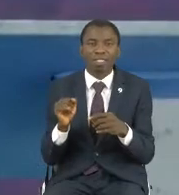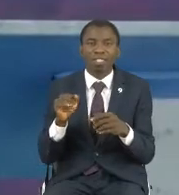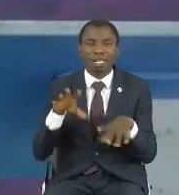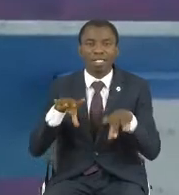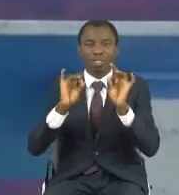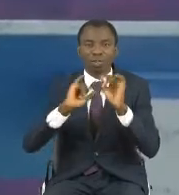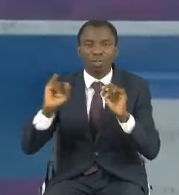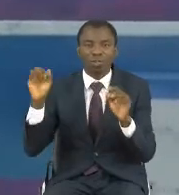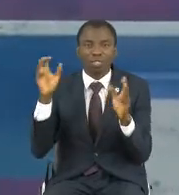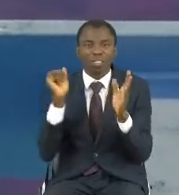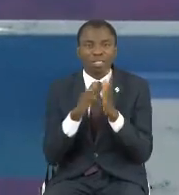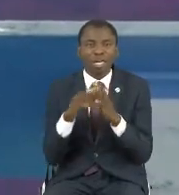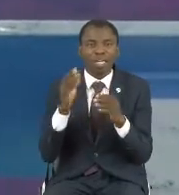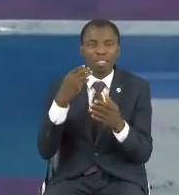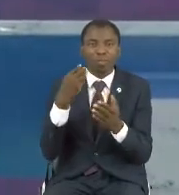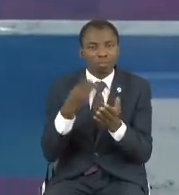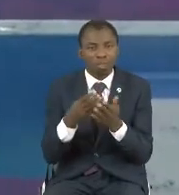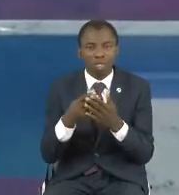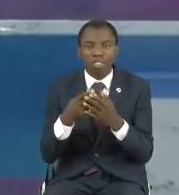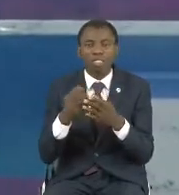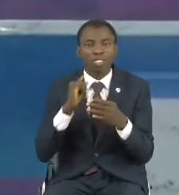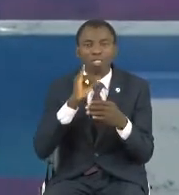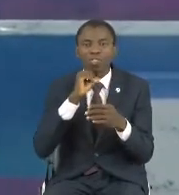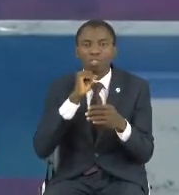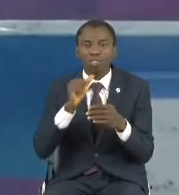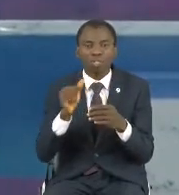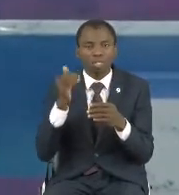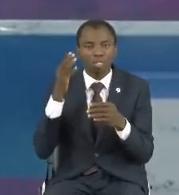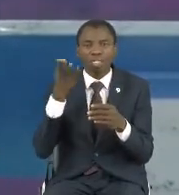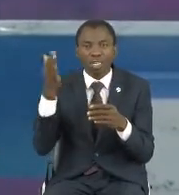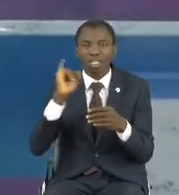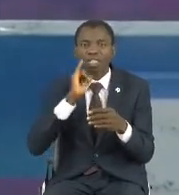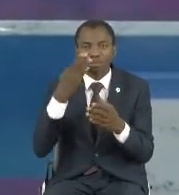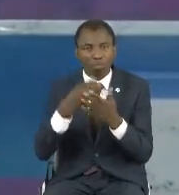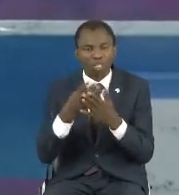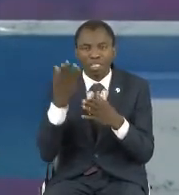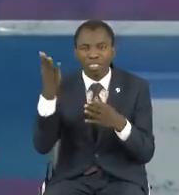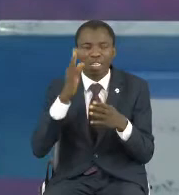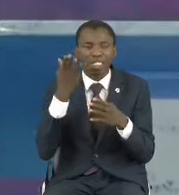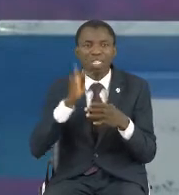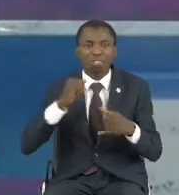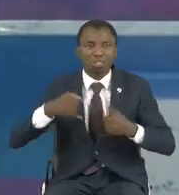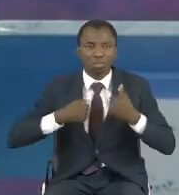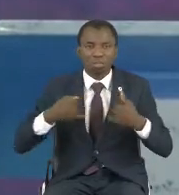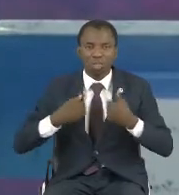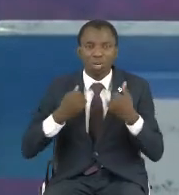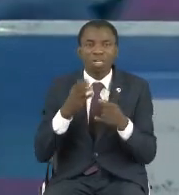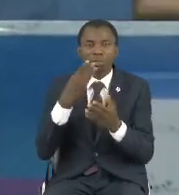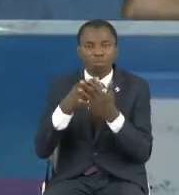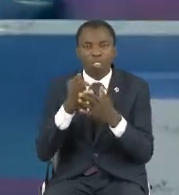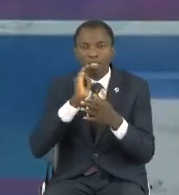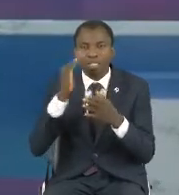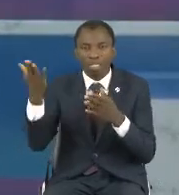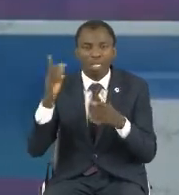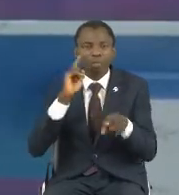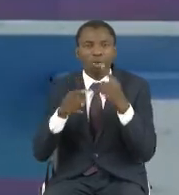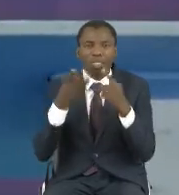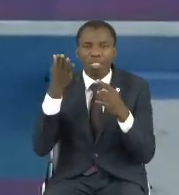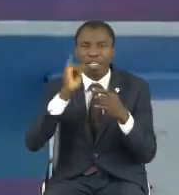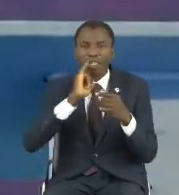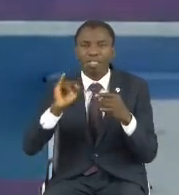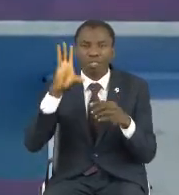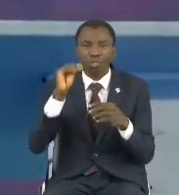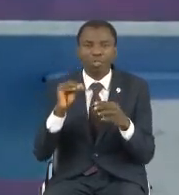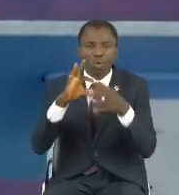The money is there. There's no peace. The money is there. There's no joy. The money is there. And there is no